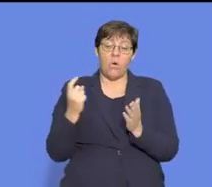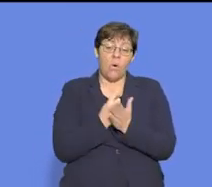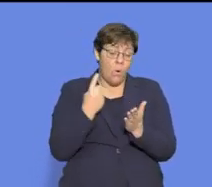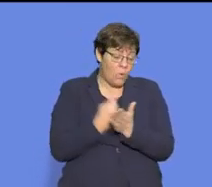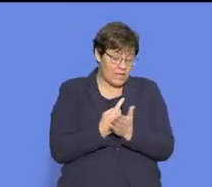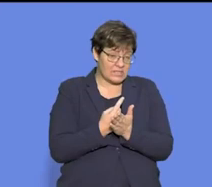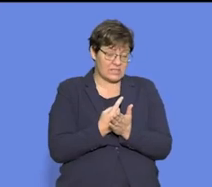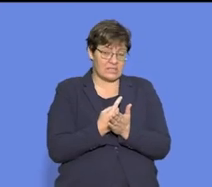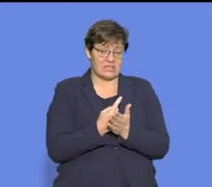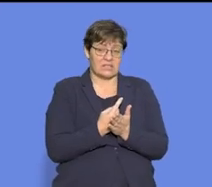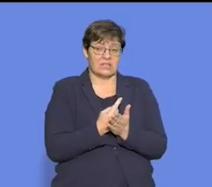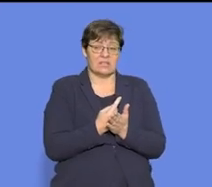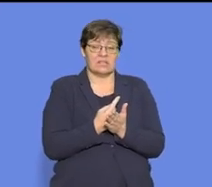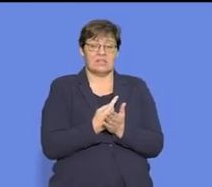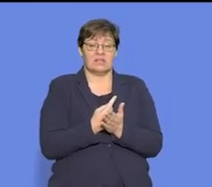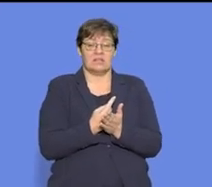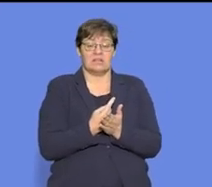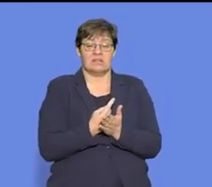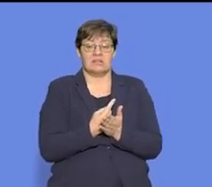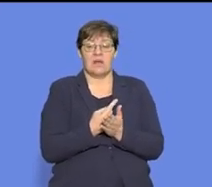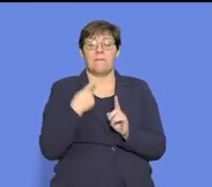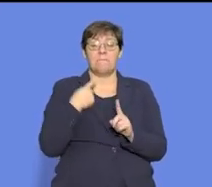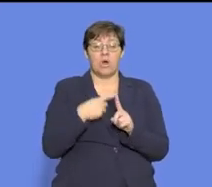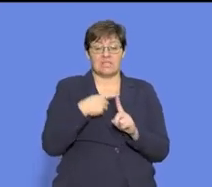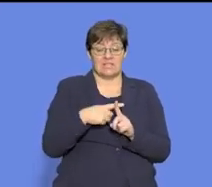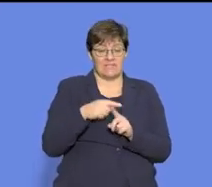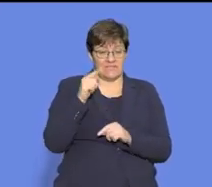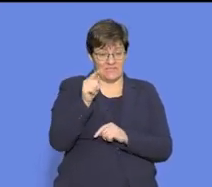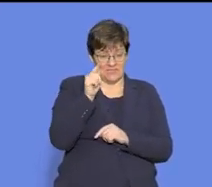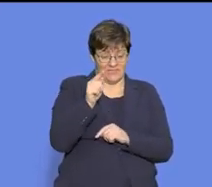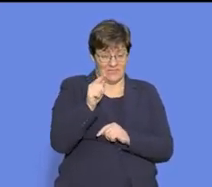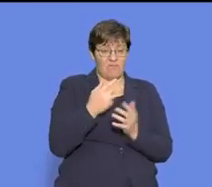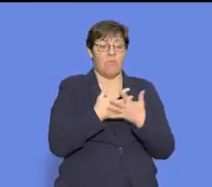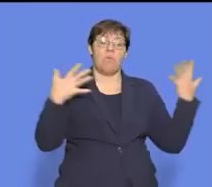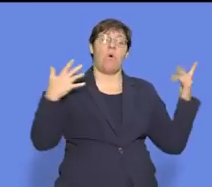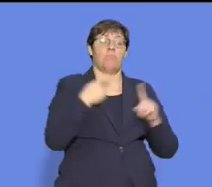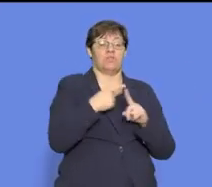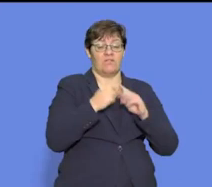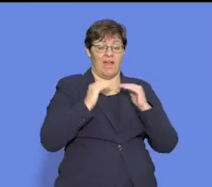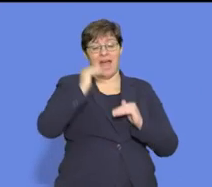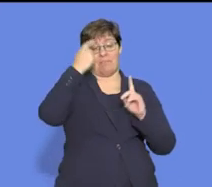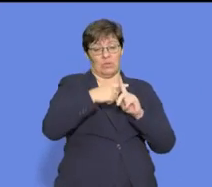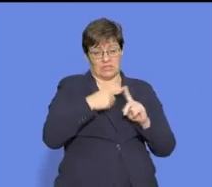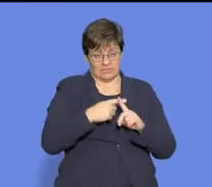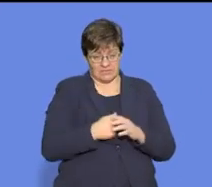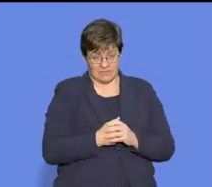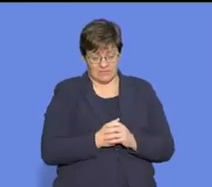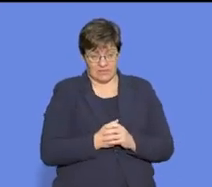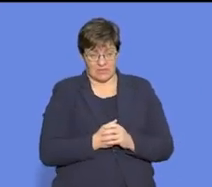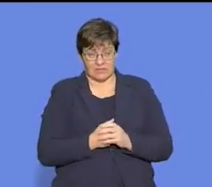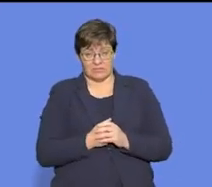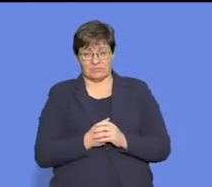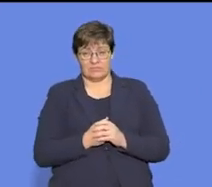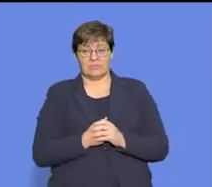cathode value will always be the one that is the positive value, or the more